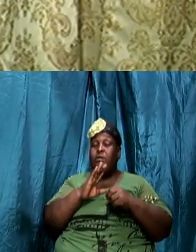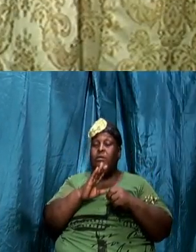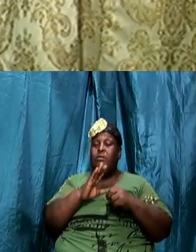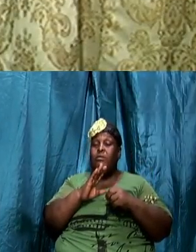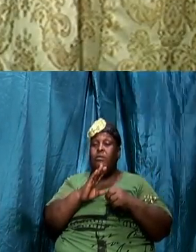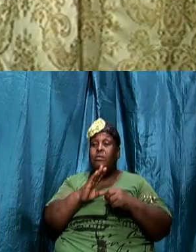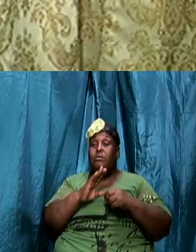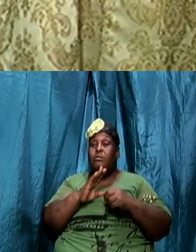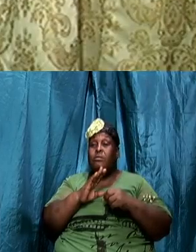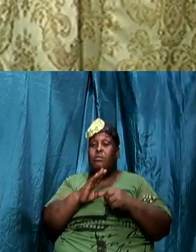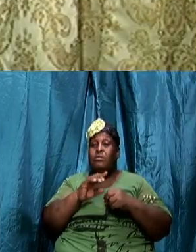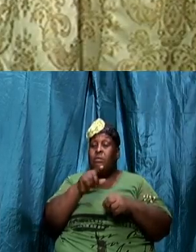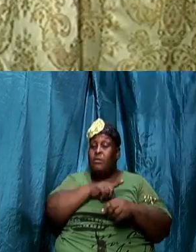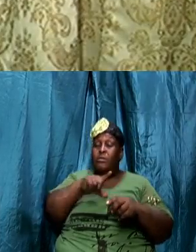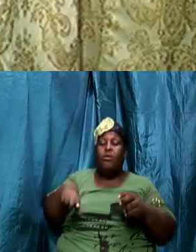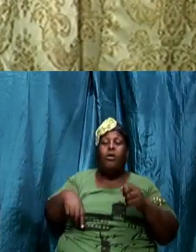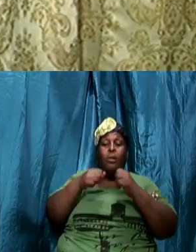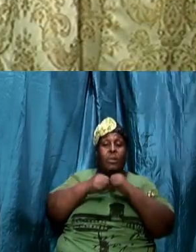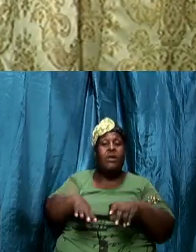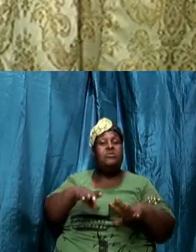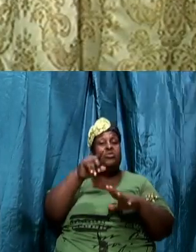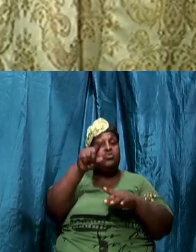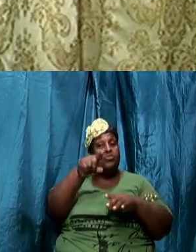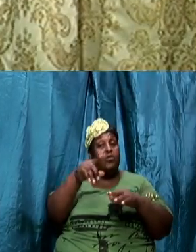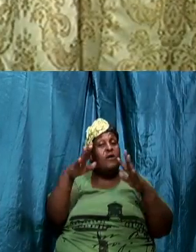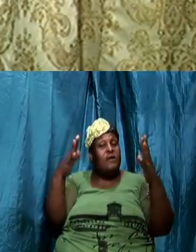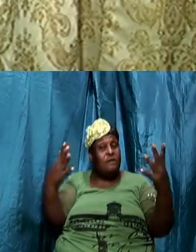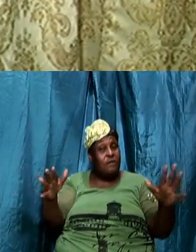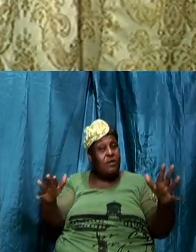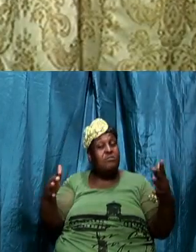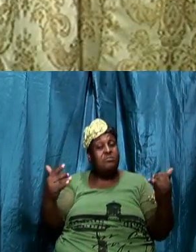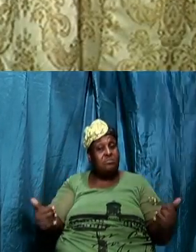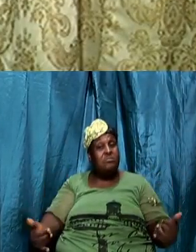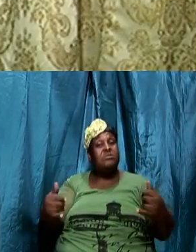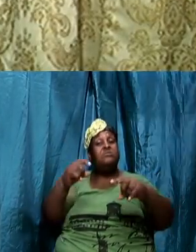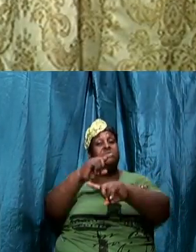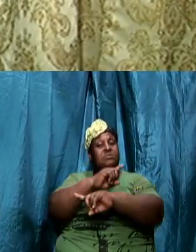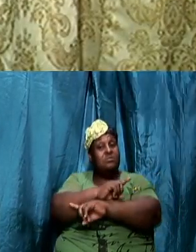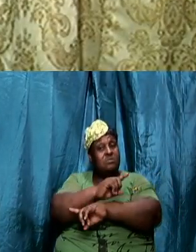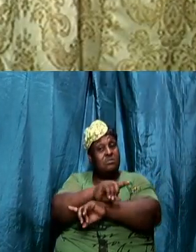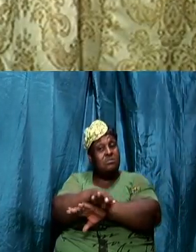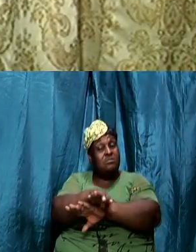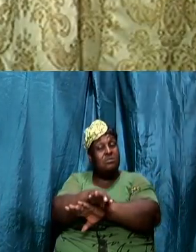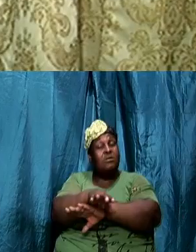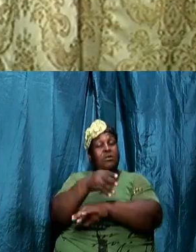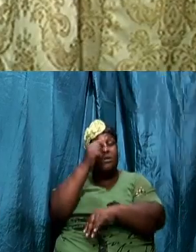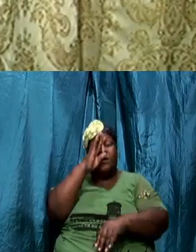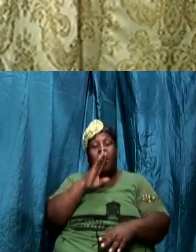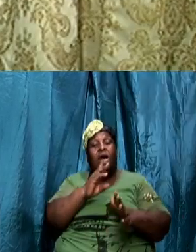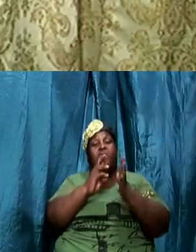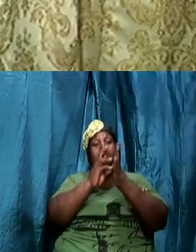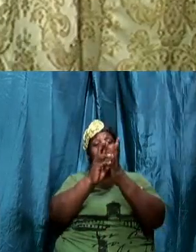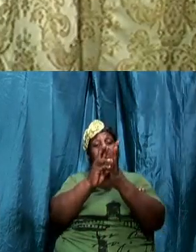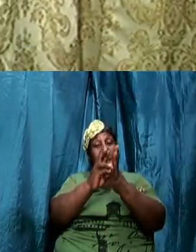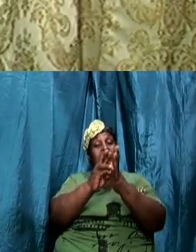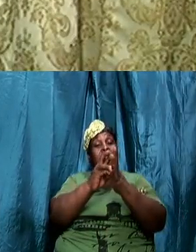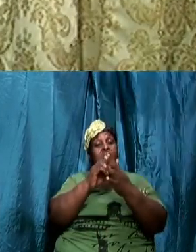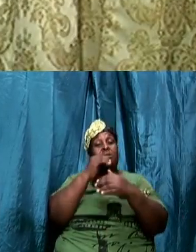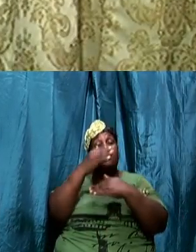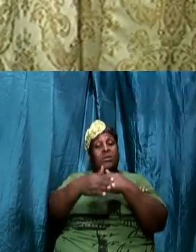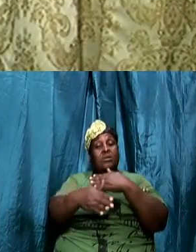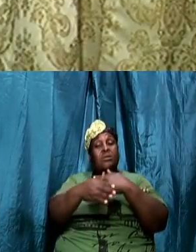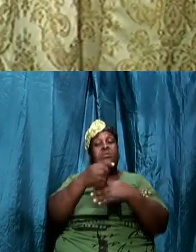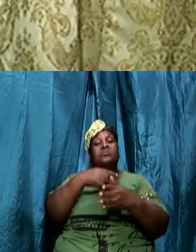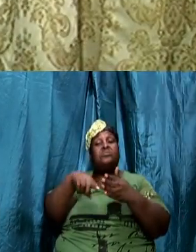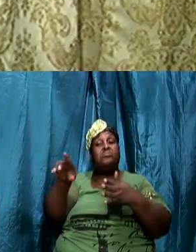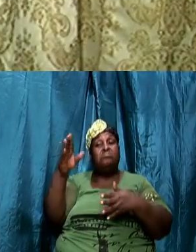to press on. The Lord bless you. We close this evening. And God's willing, next week we move